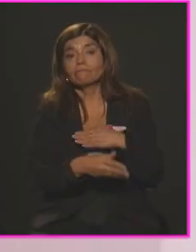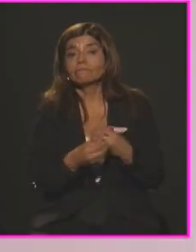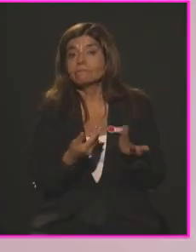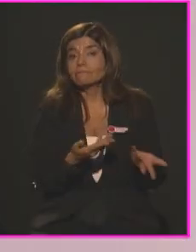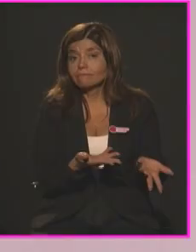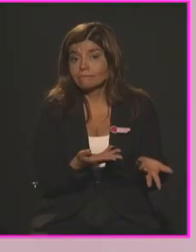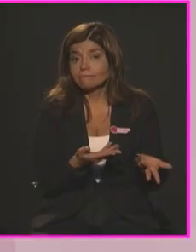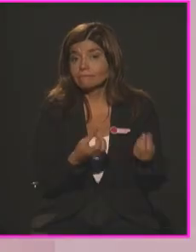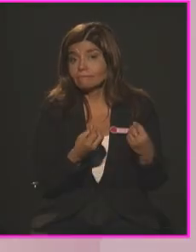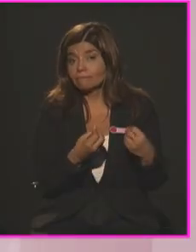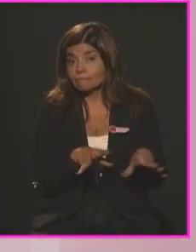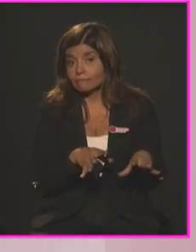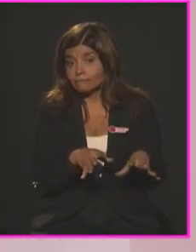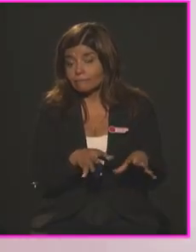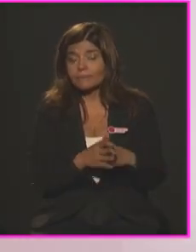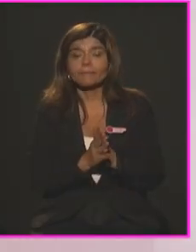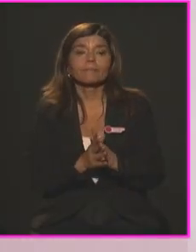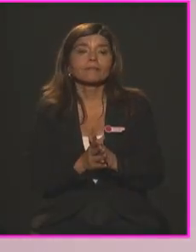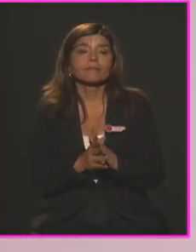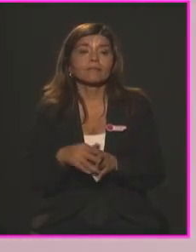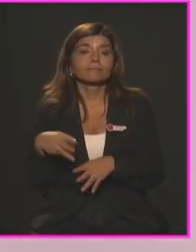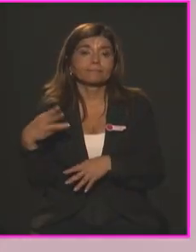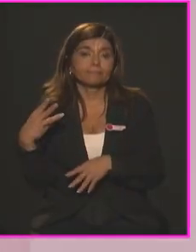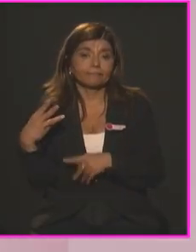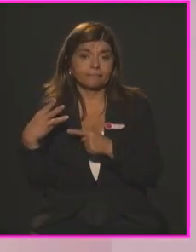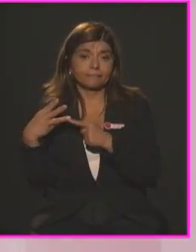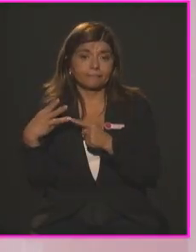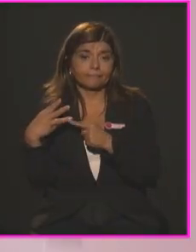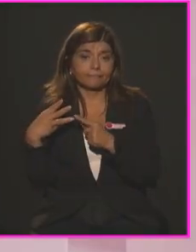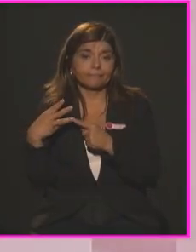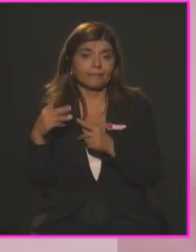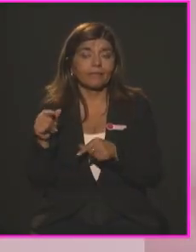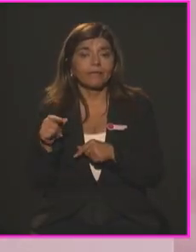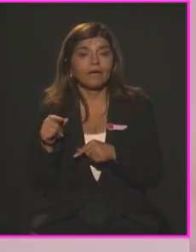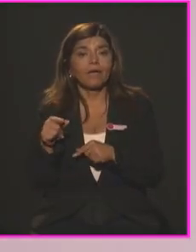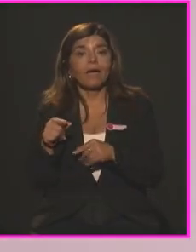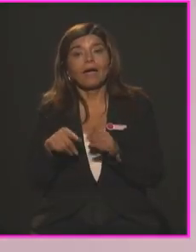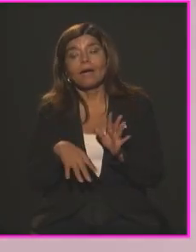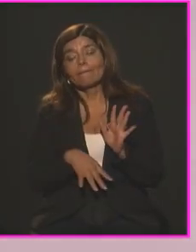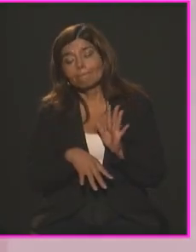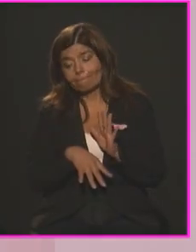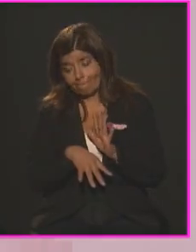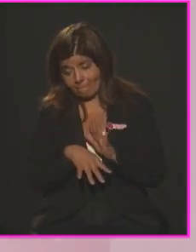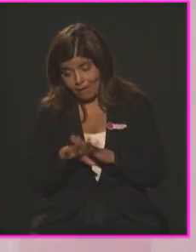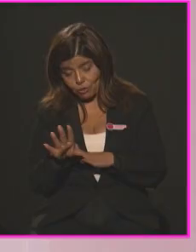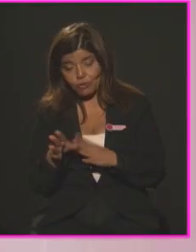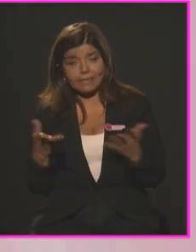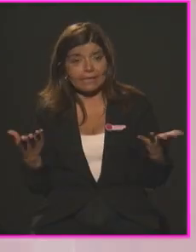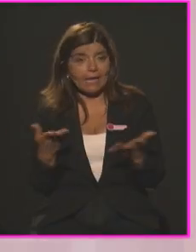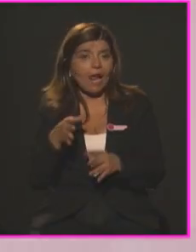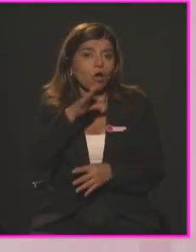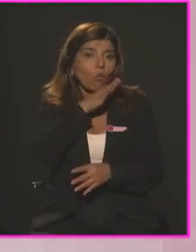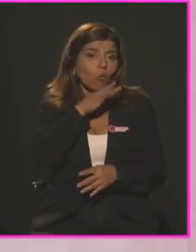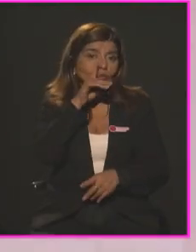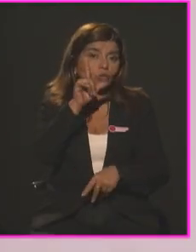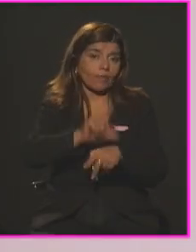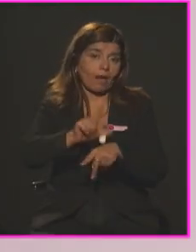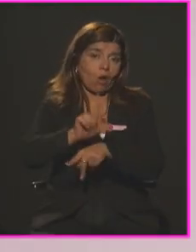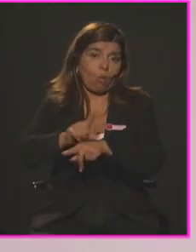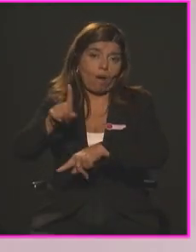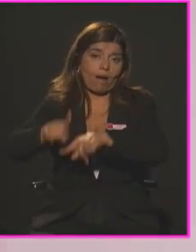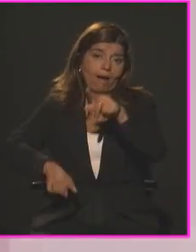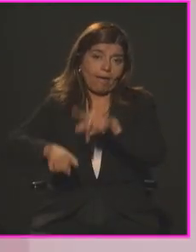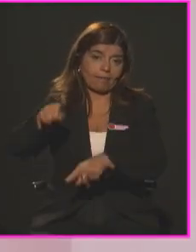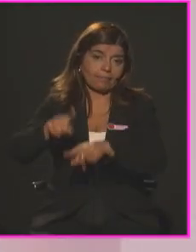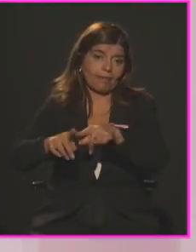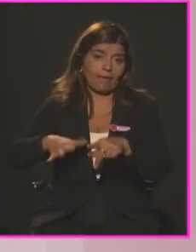The third reason is actually even bigger, and that is land use. We are looking ahead at a future where